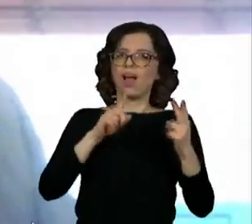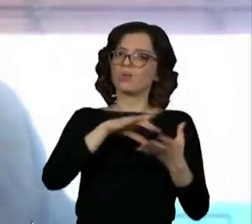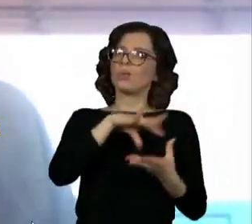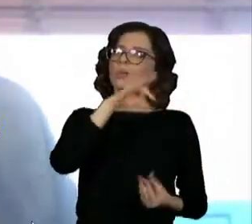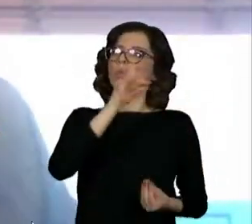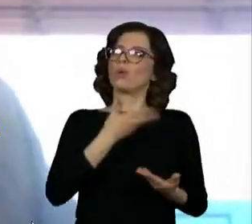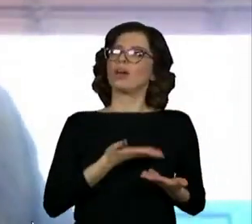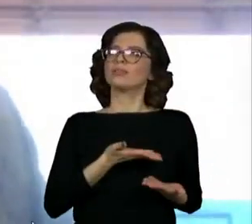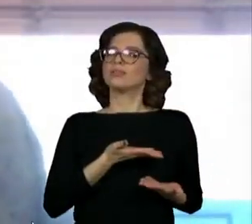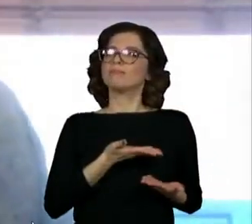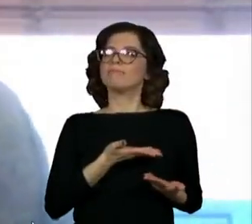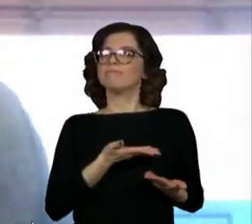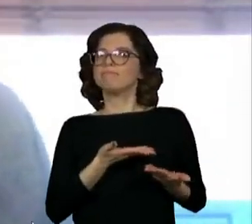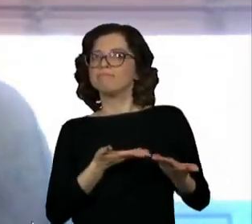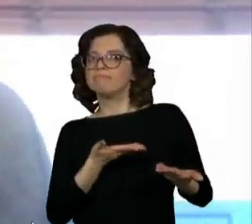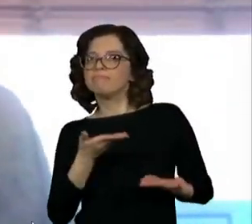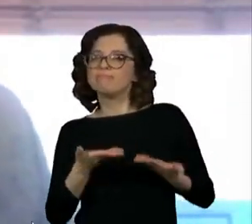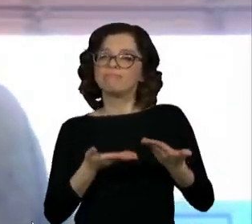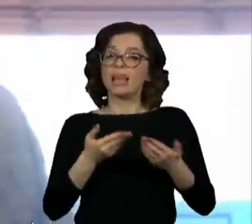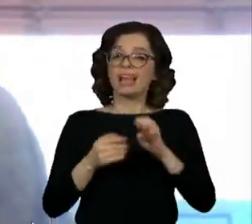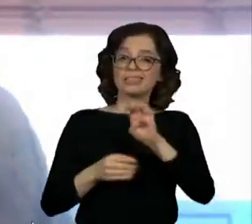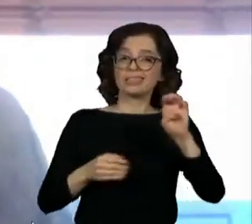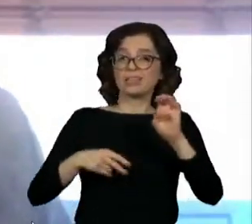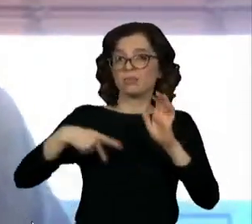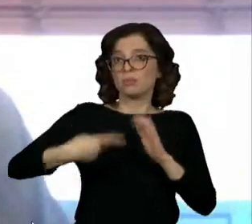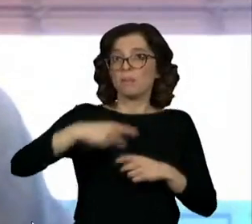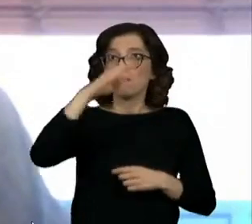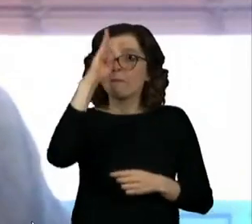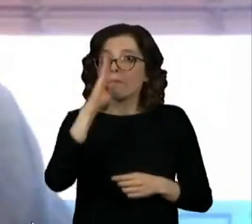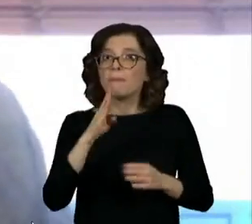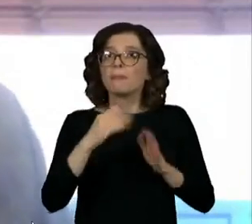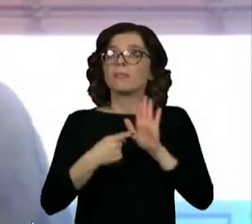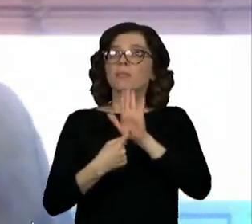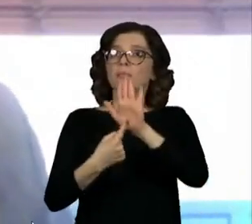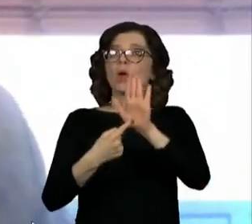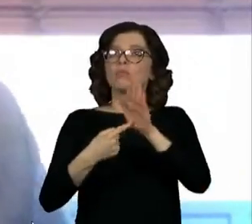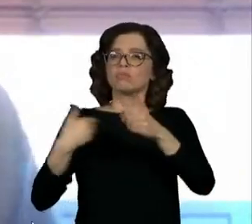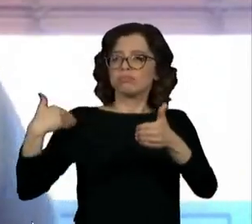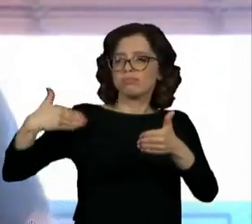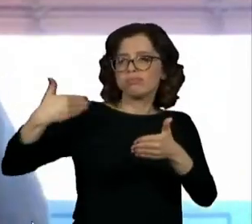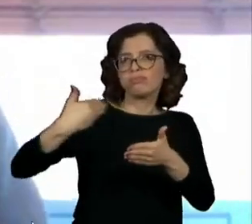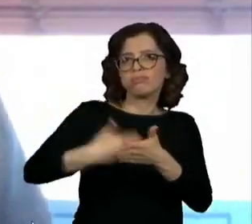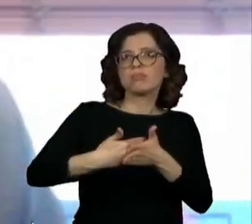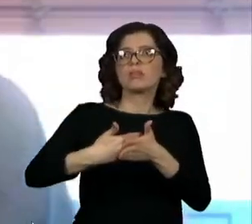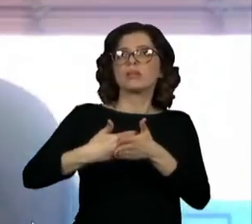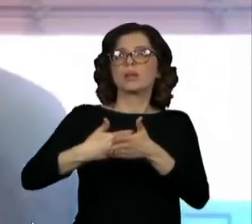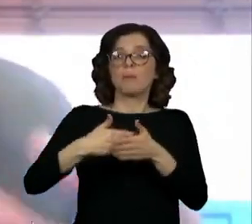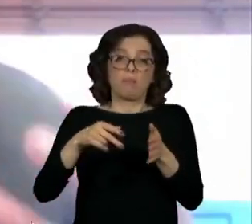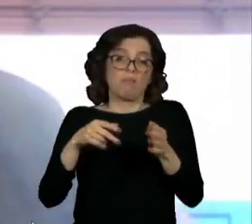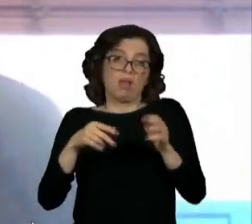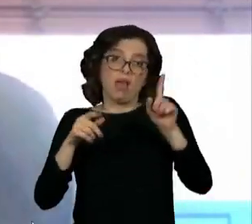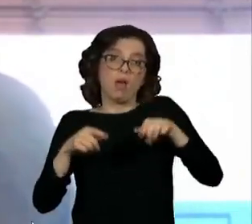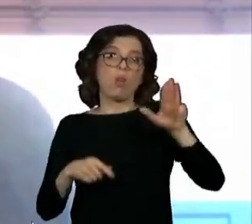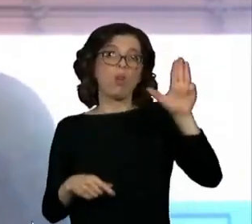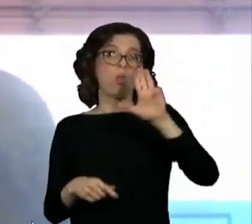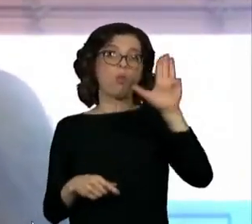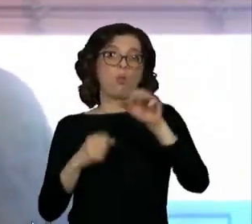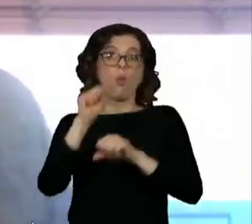democratic in Uruguay, the Brazilian left, and it governed for more than a decade, and Lula himself governed for 8